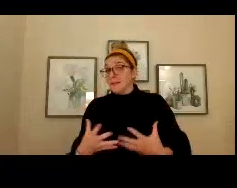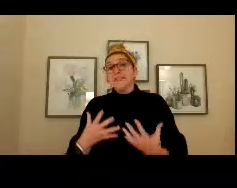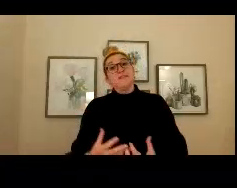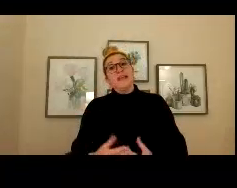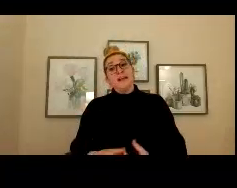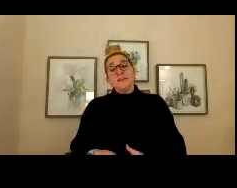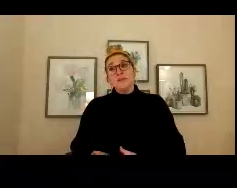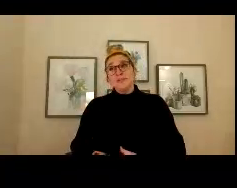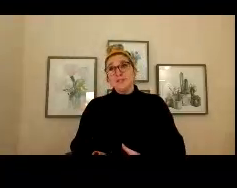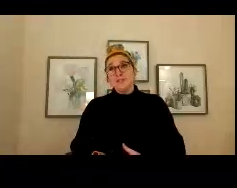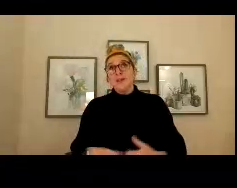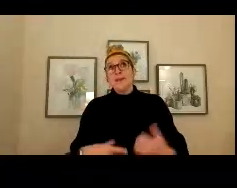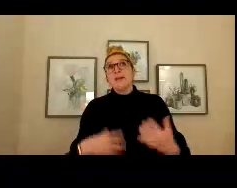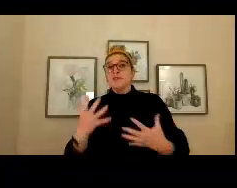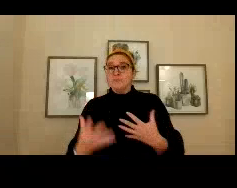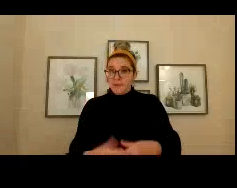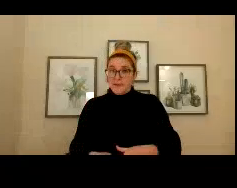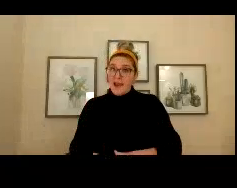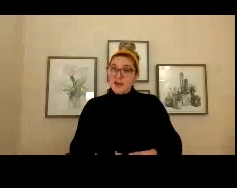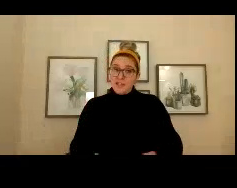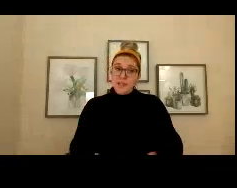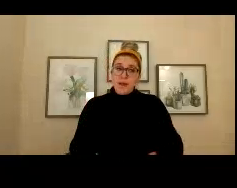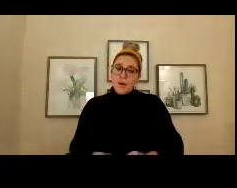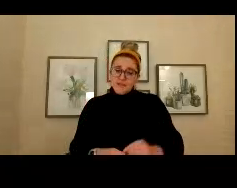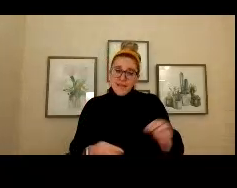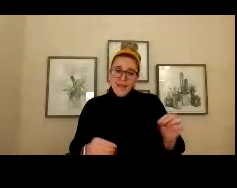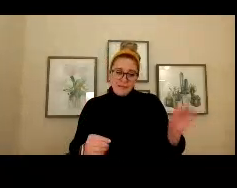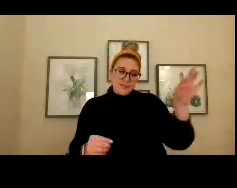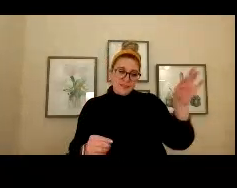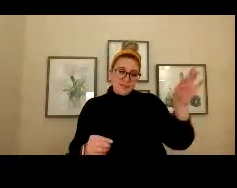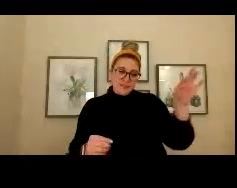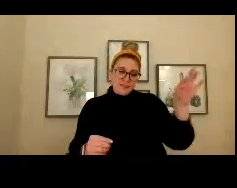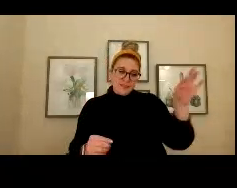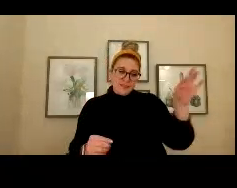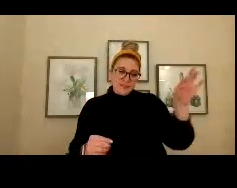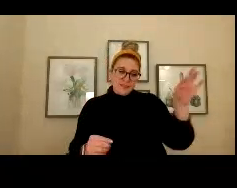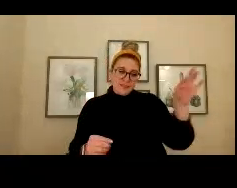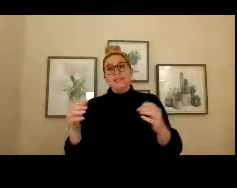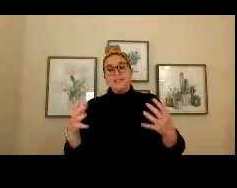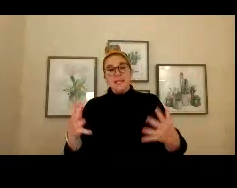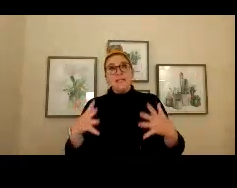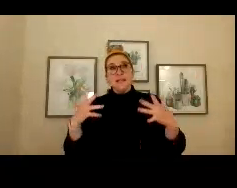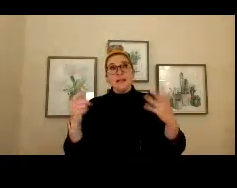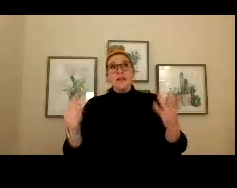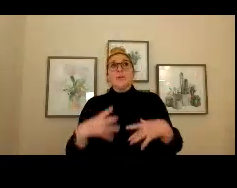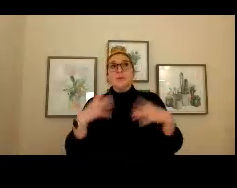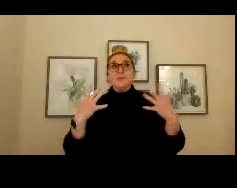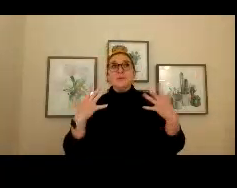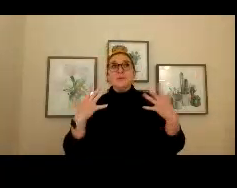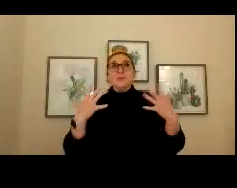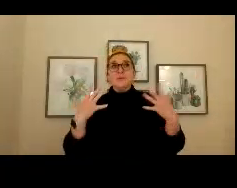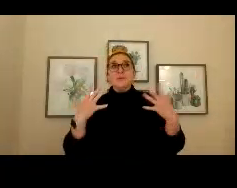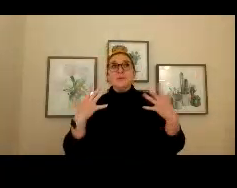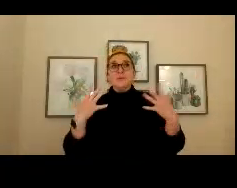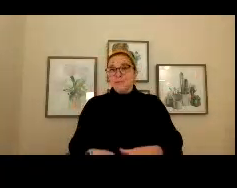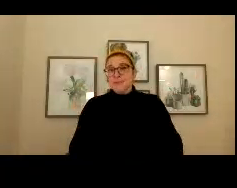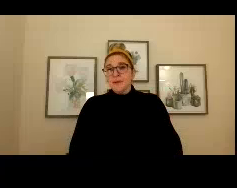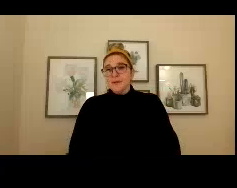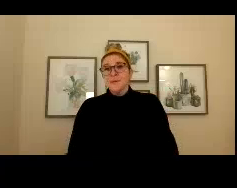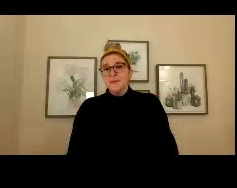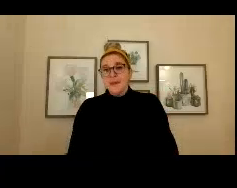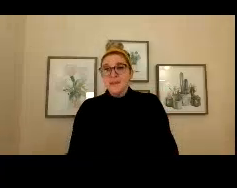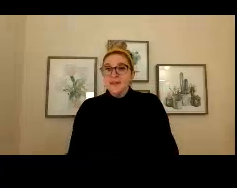lot of self-care to ensure that they can rebuild their energy, or if they have to take like little breaks during the day to like rebuild their energy or do some of